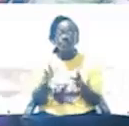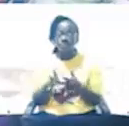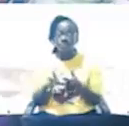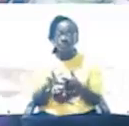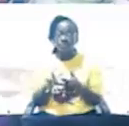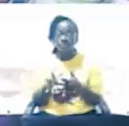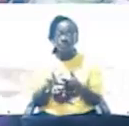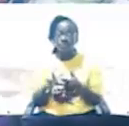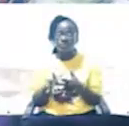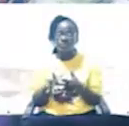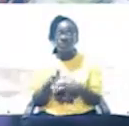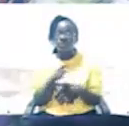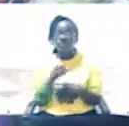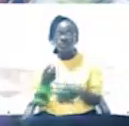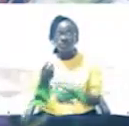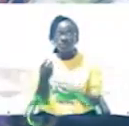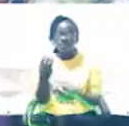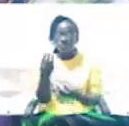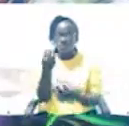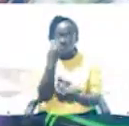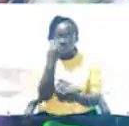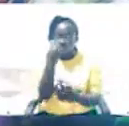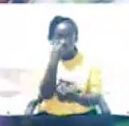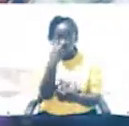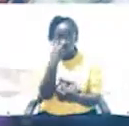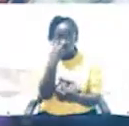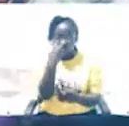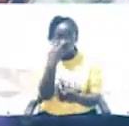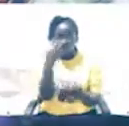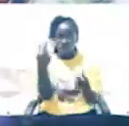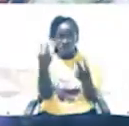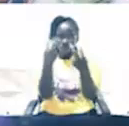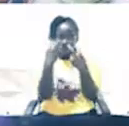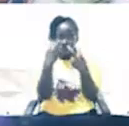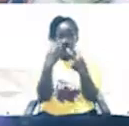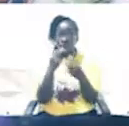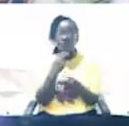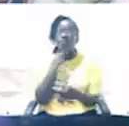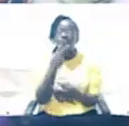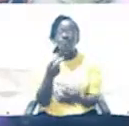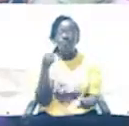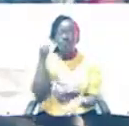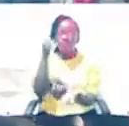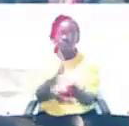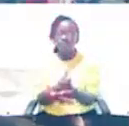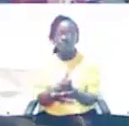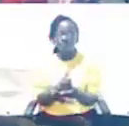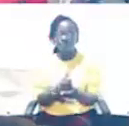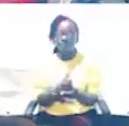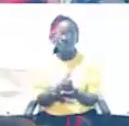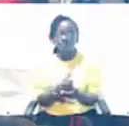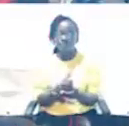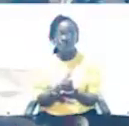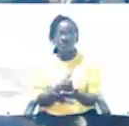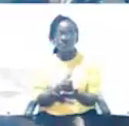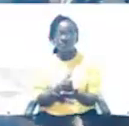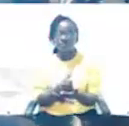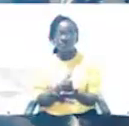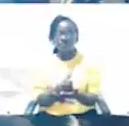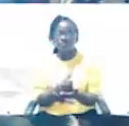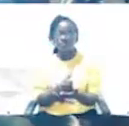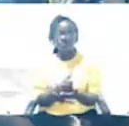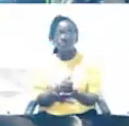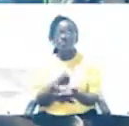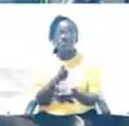And watch me, everyone. Don't look, mind them. Shout amen, will you please? Amen. You bring the chair, but let me finish